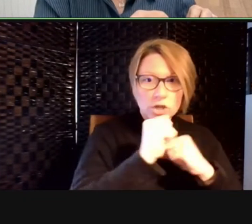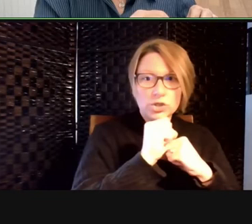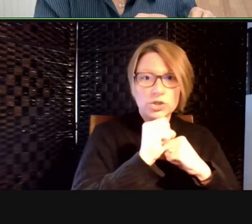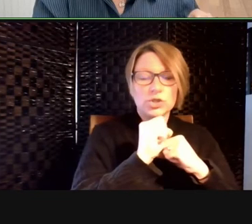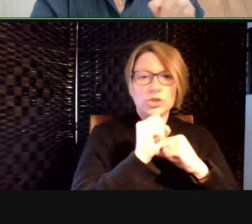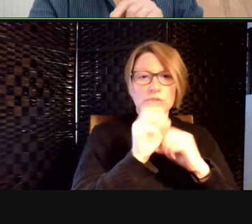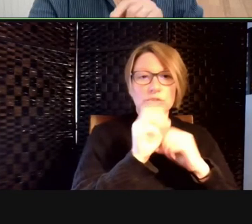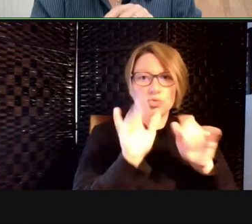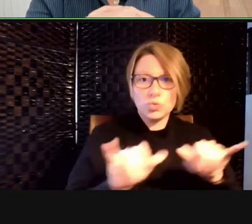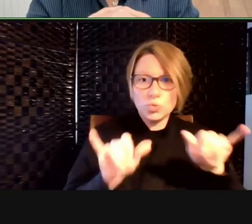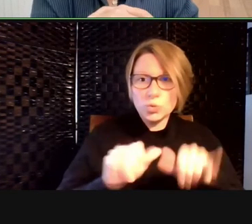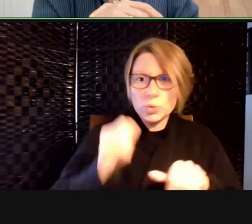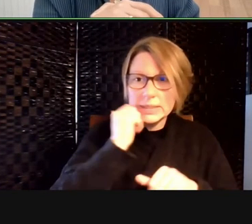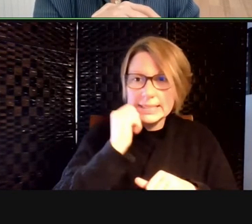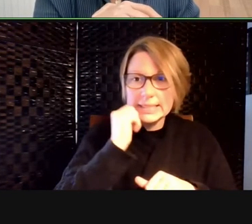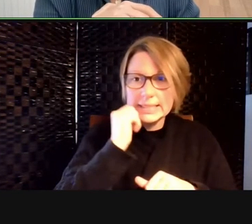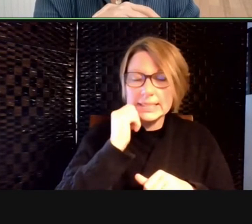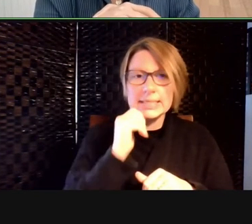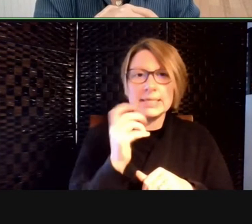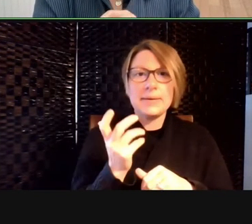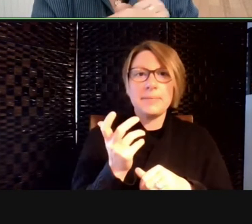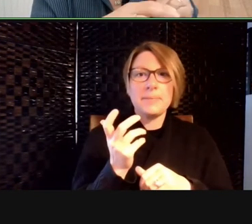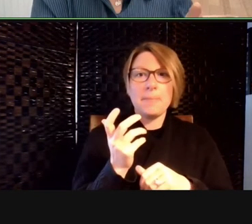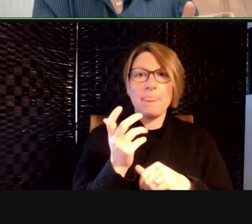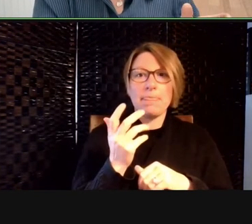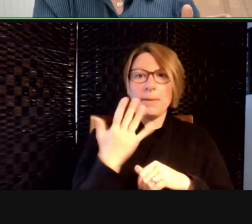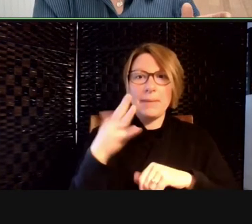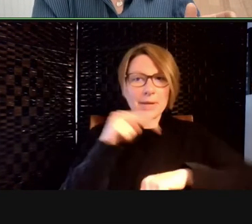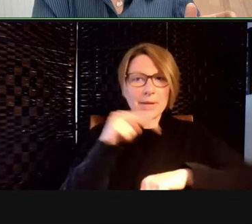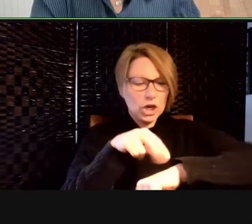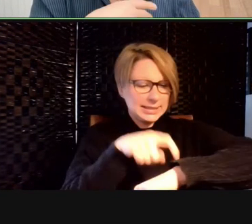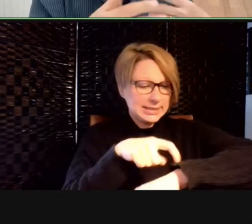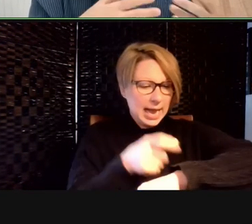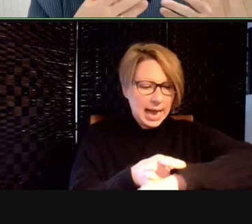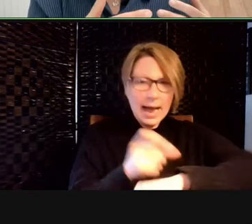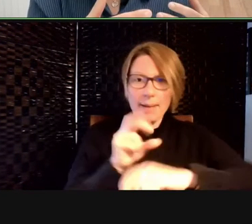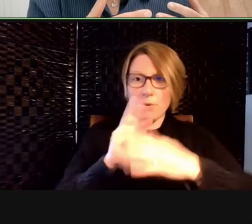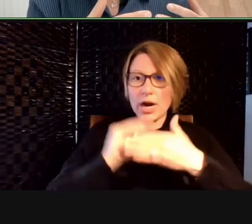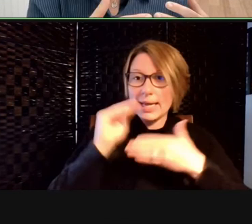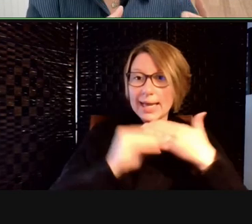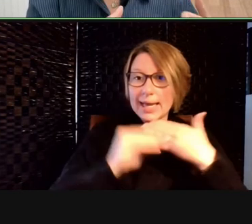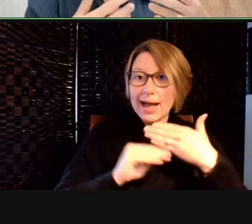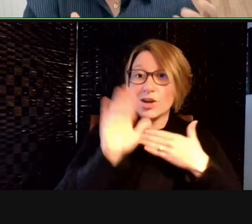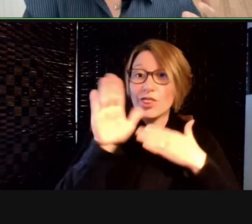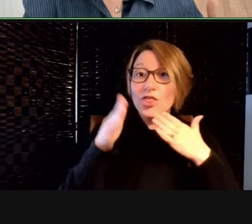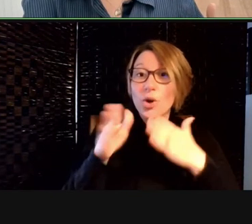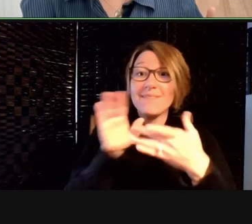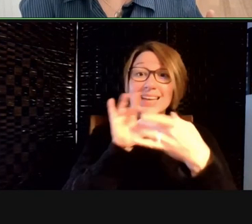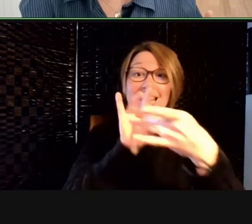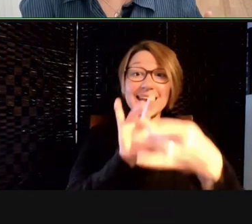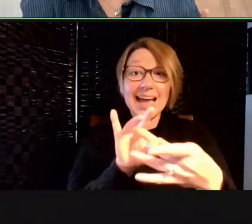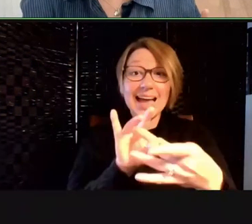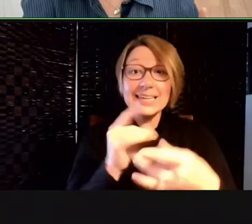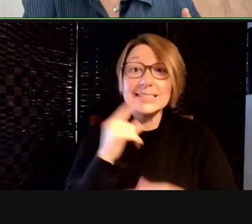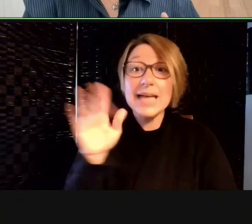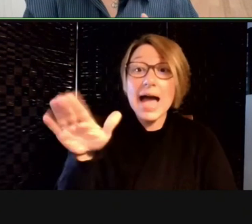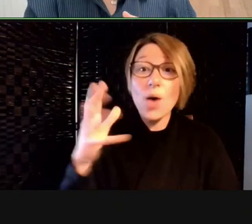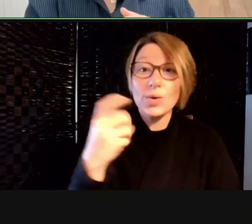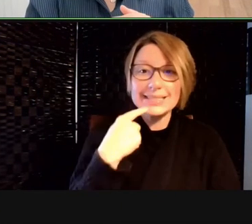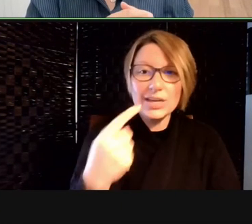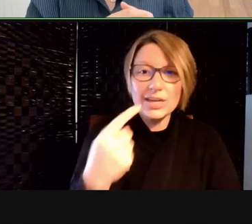a routine, or they may be looking at time or looking at their calendar is their way of connecting with you and saying, I want to tell you about